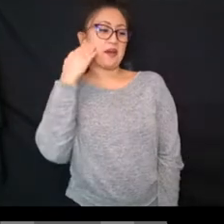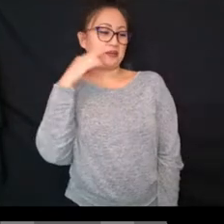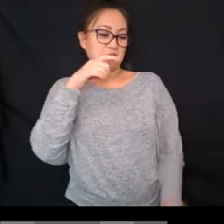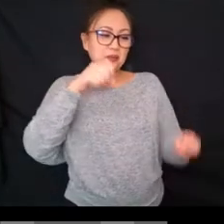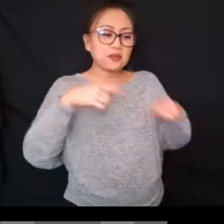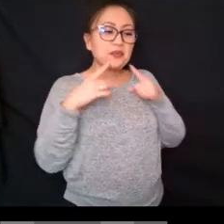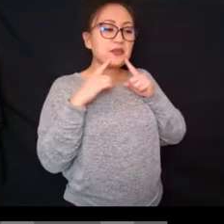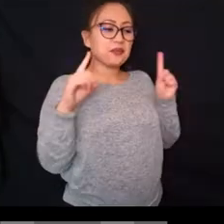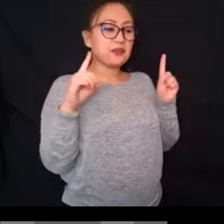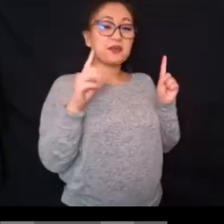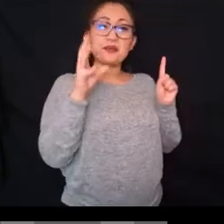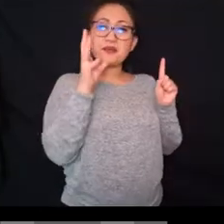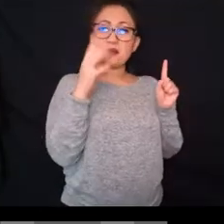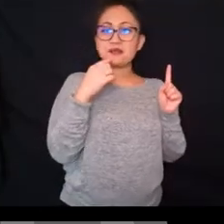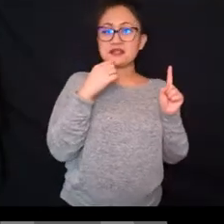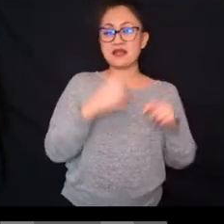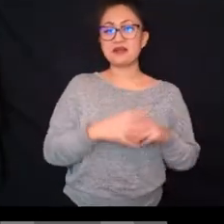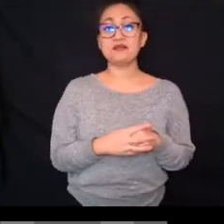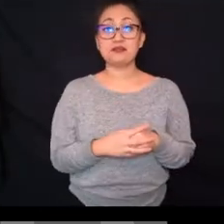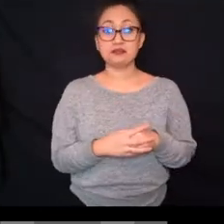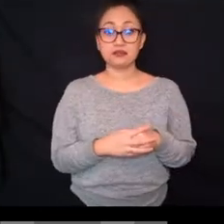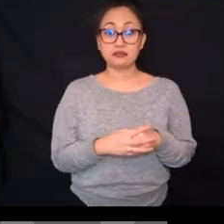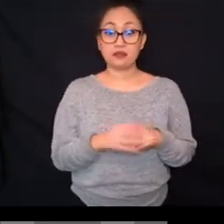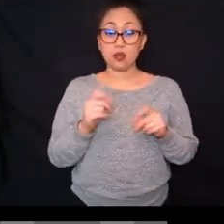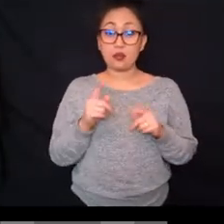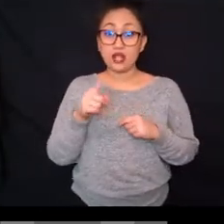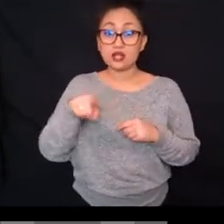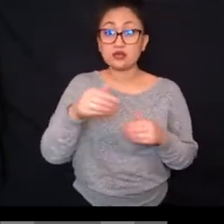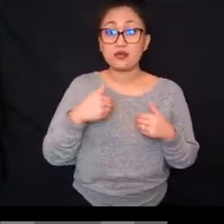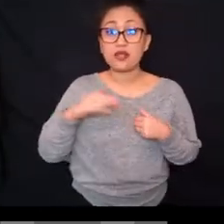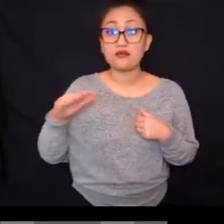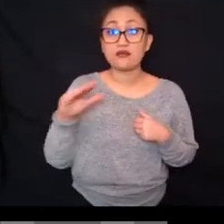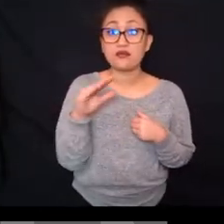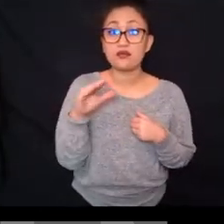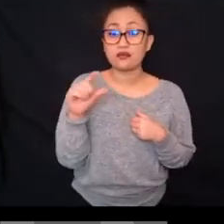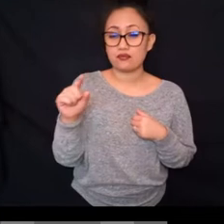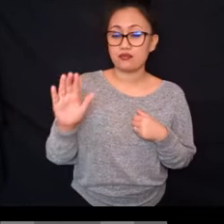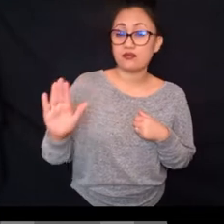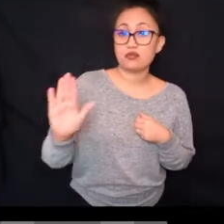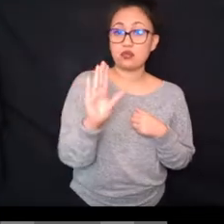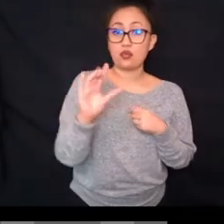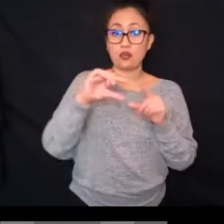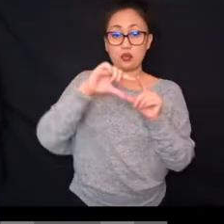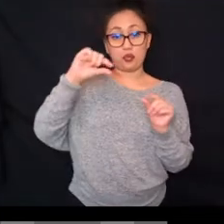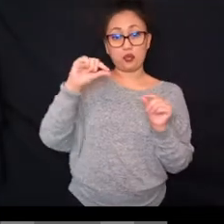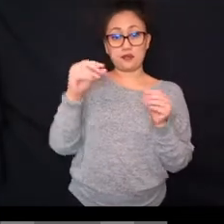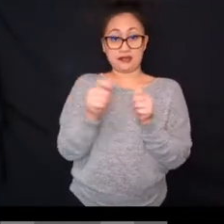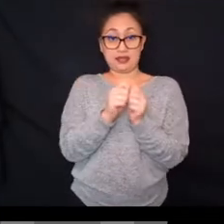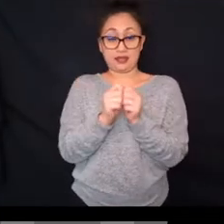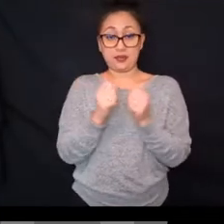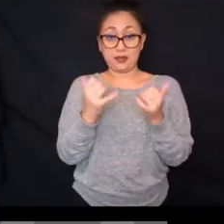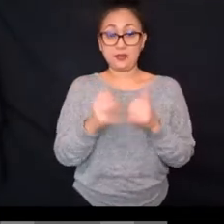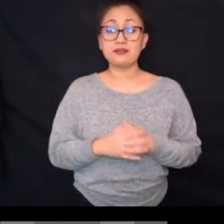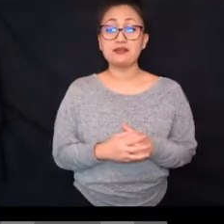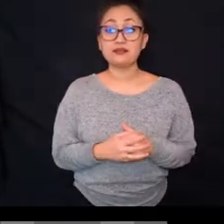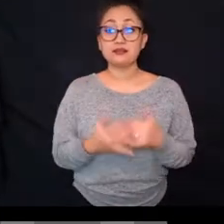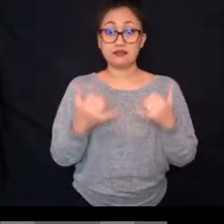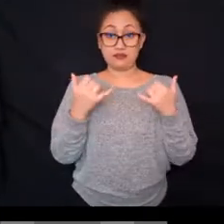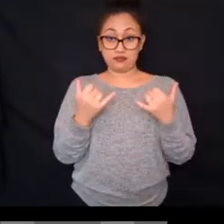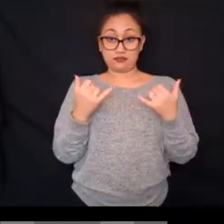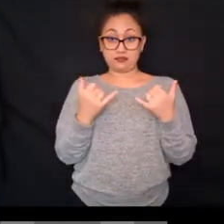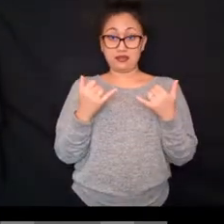could, Mama said. All right, did you get him in the water? Yes. Then off they went, 5 little ducklings, proud as